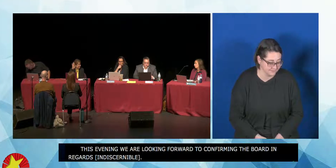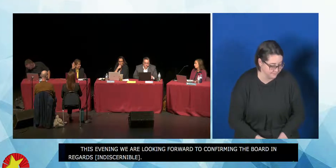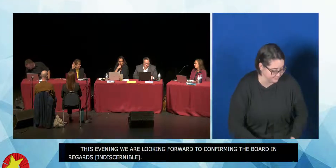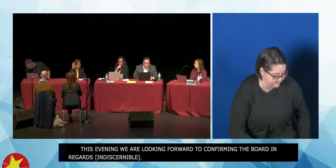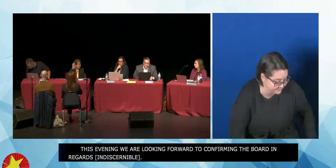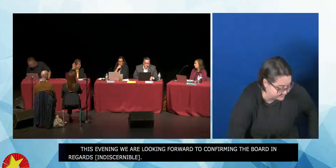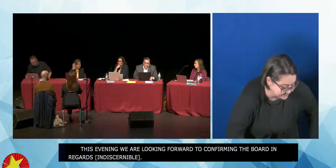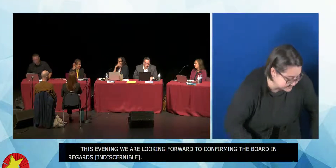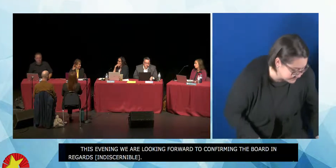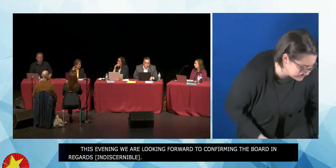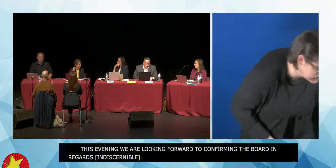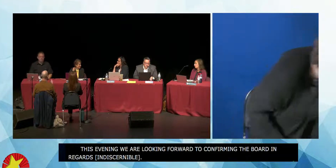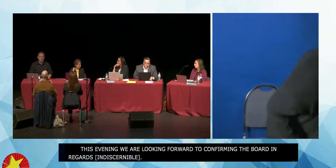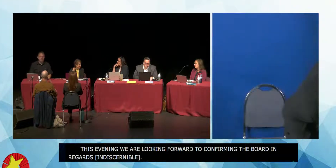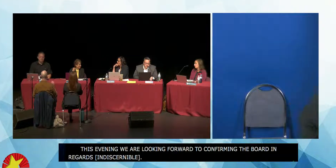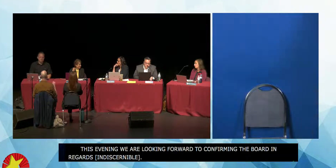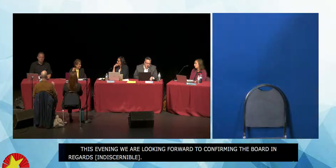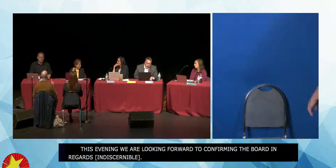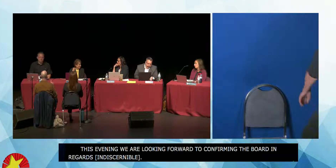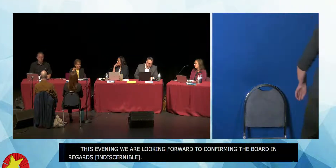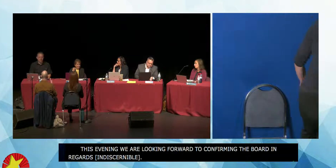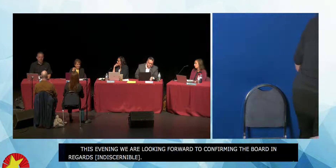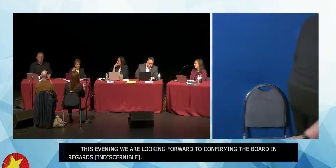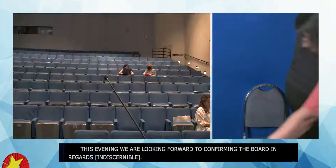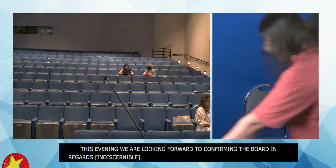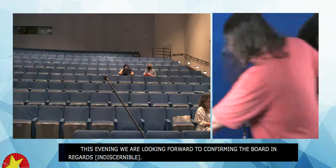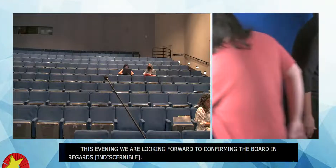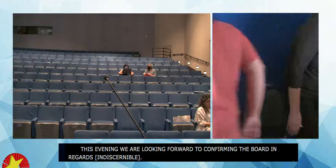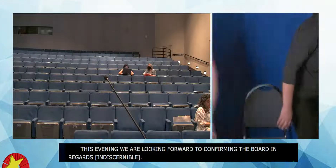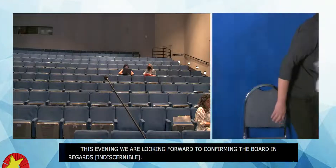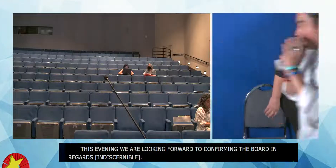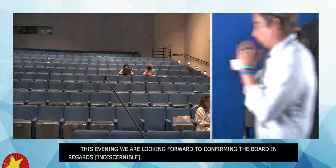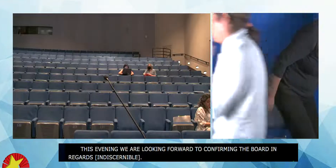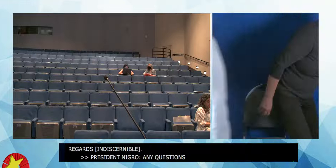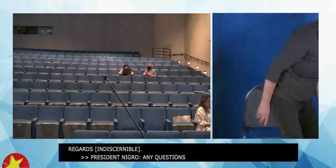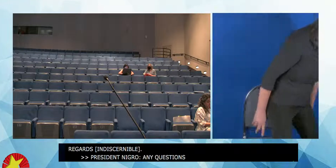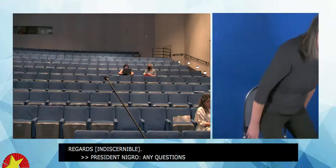Are there any questions for Courtney? Yes, this is Linda.